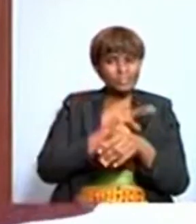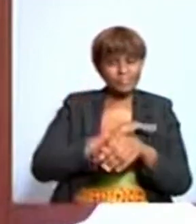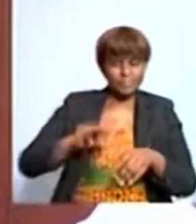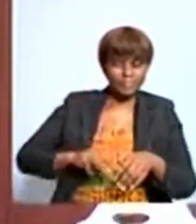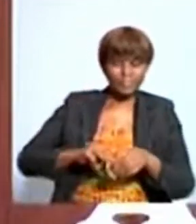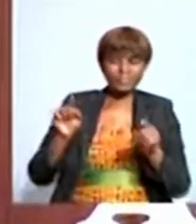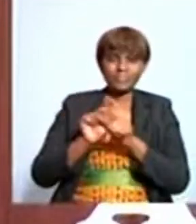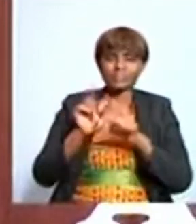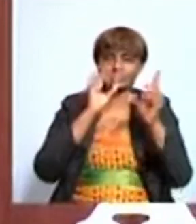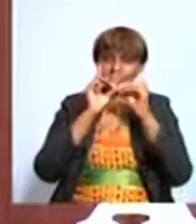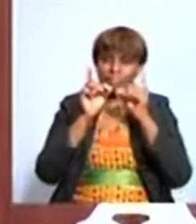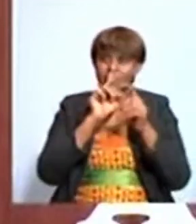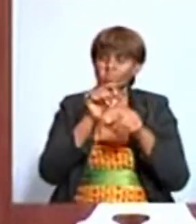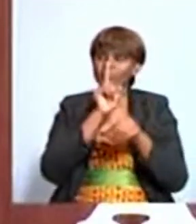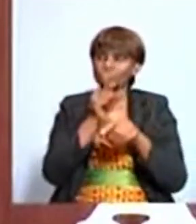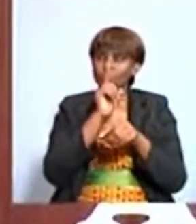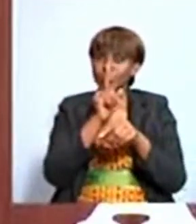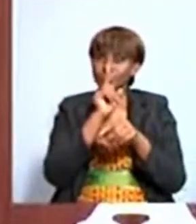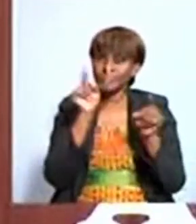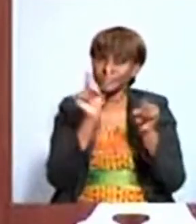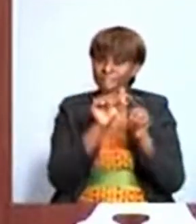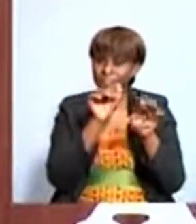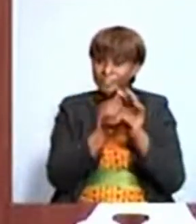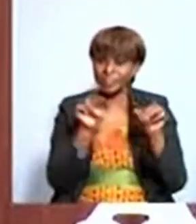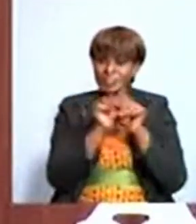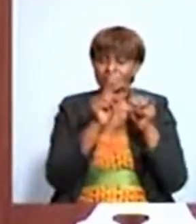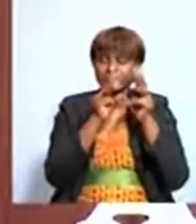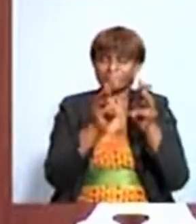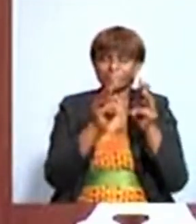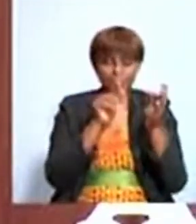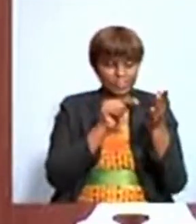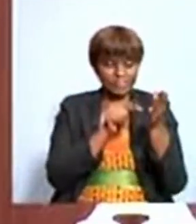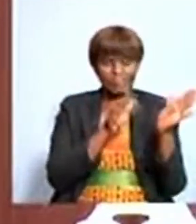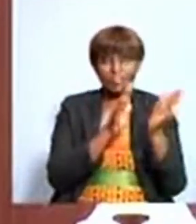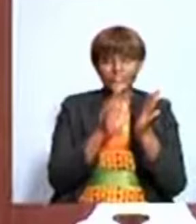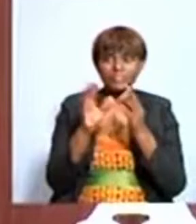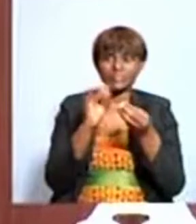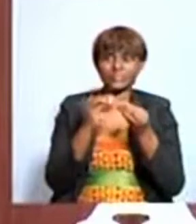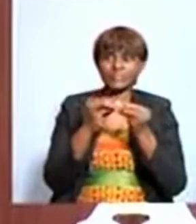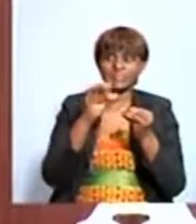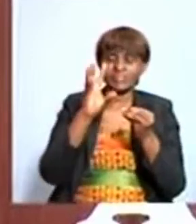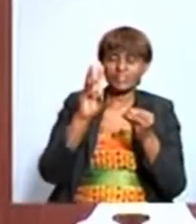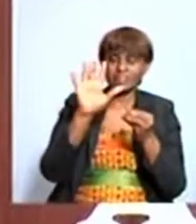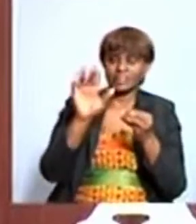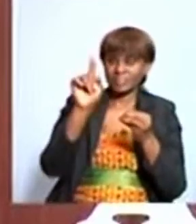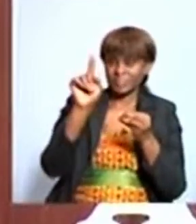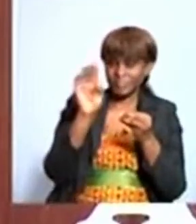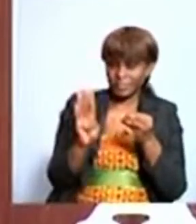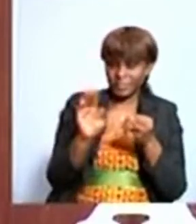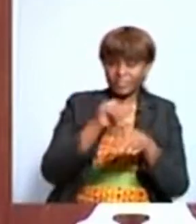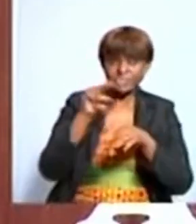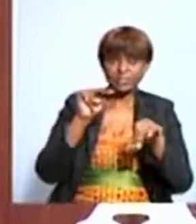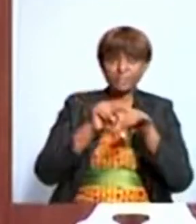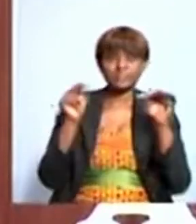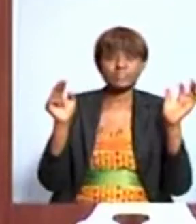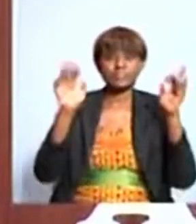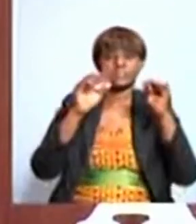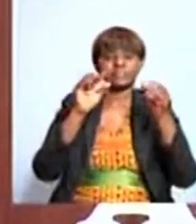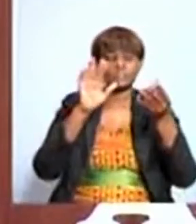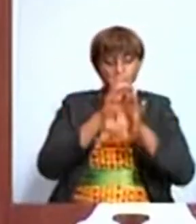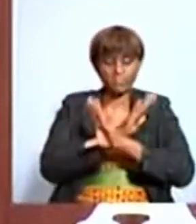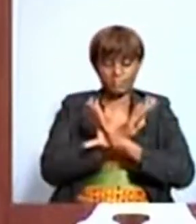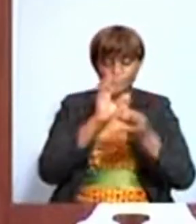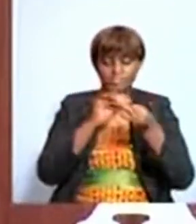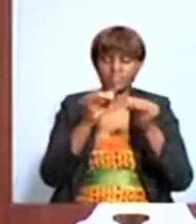to debate factually. In this regard, Standing Order 65-1B of the National Assembly of Zambia, Standing